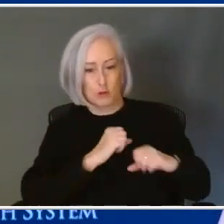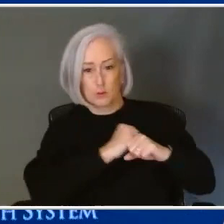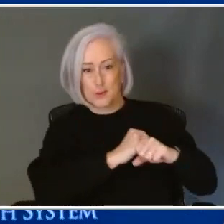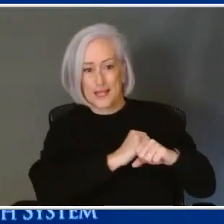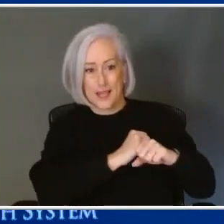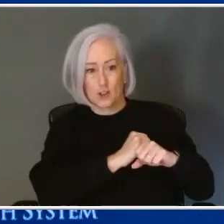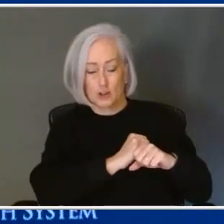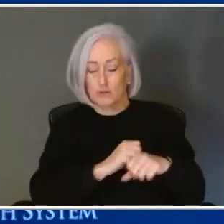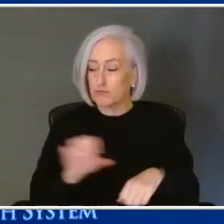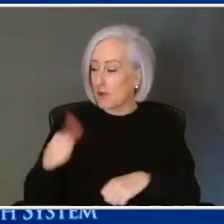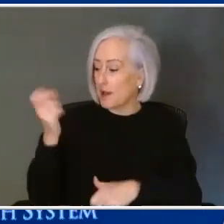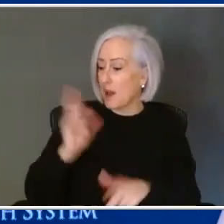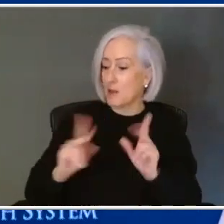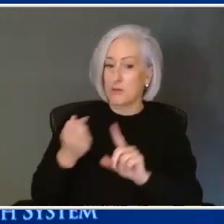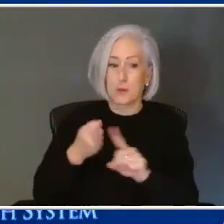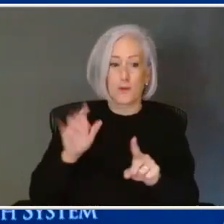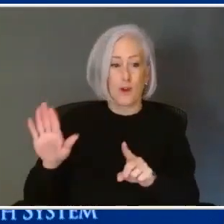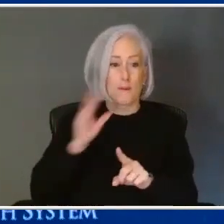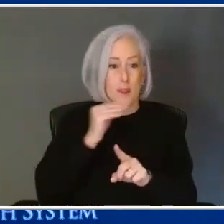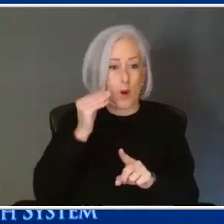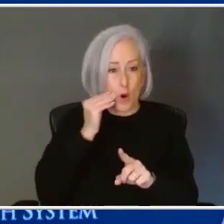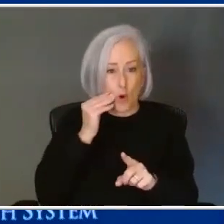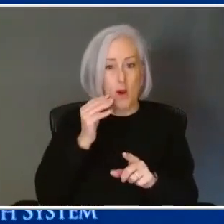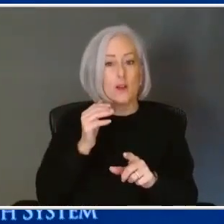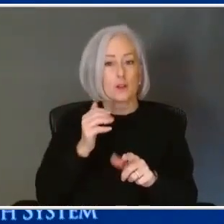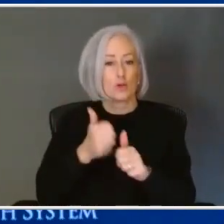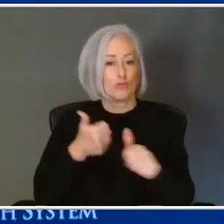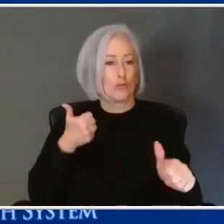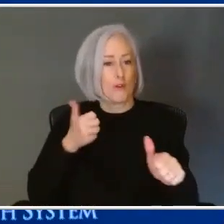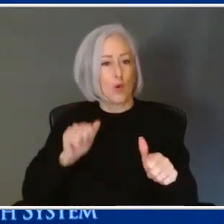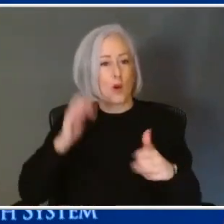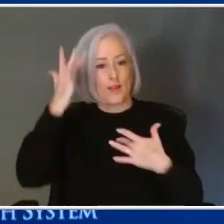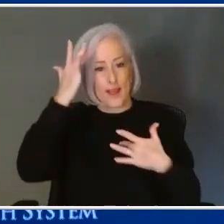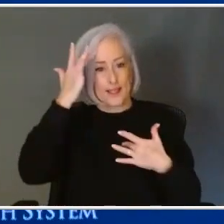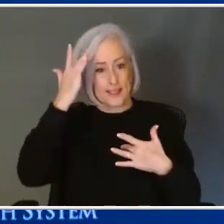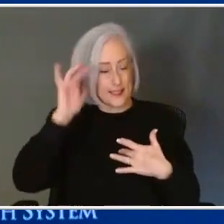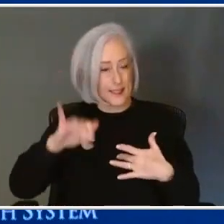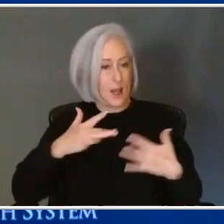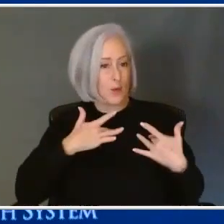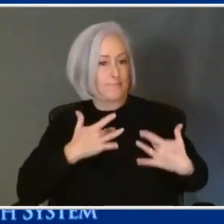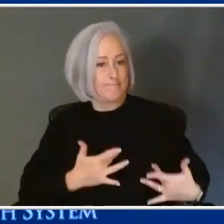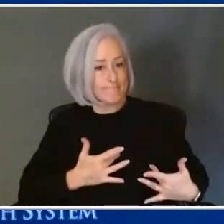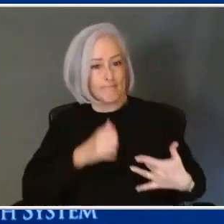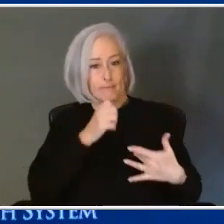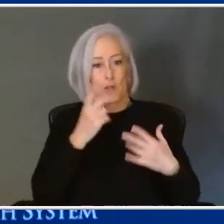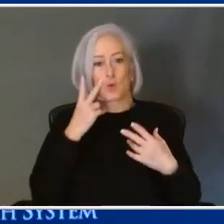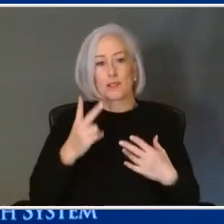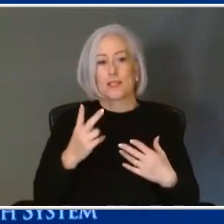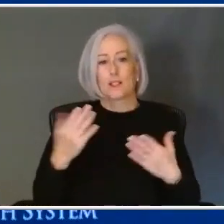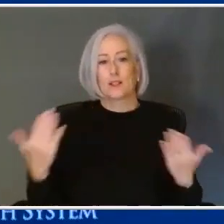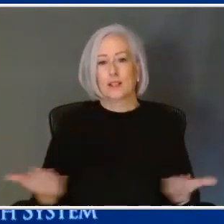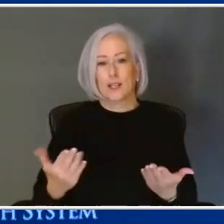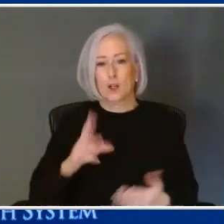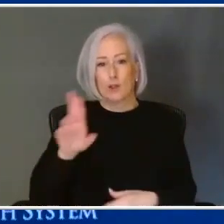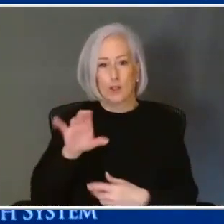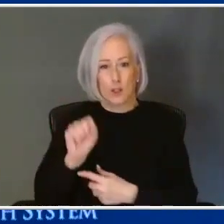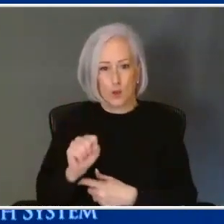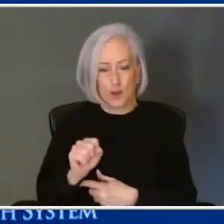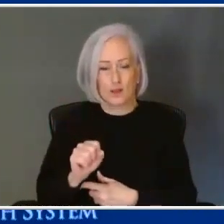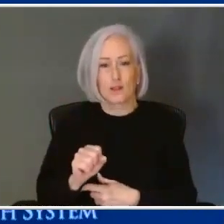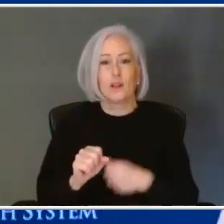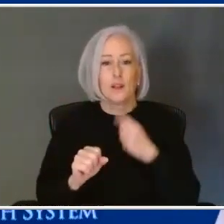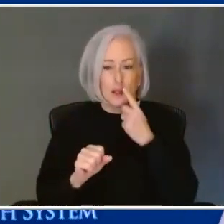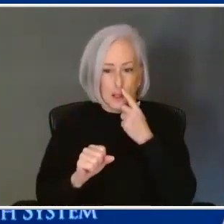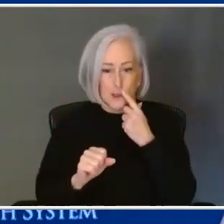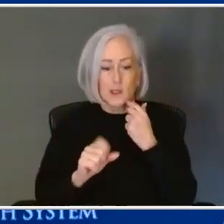home from those diseases, which we really don't see a lot of here in the United States right now since we've had these programs in place. So it's